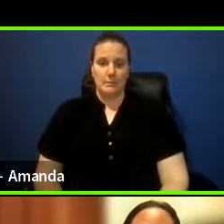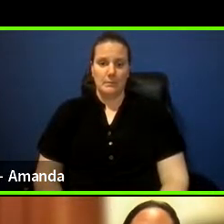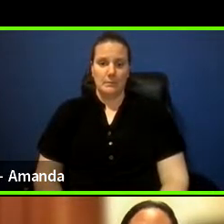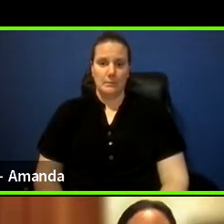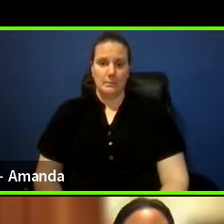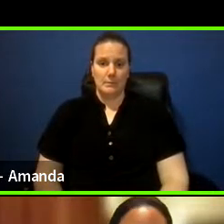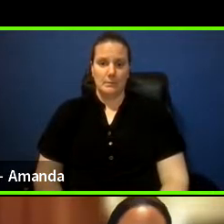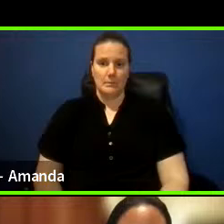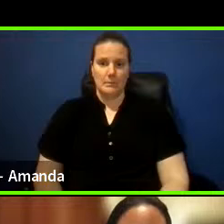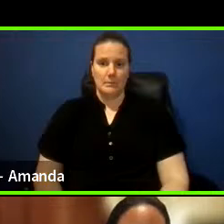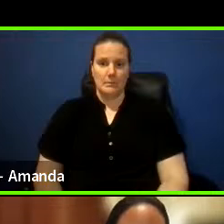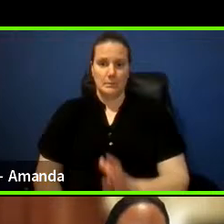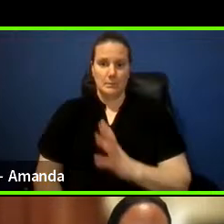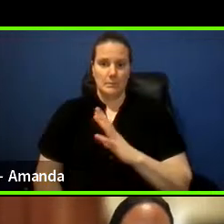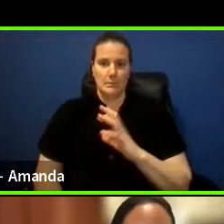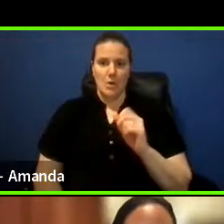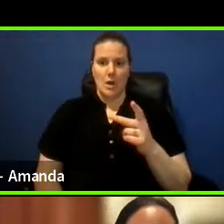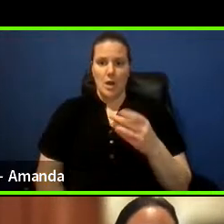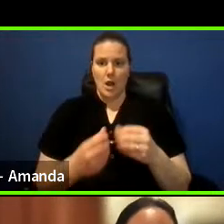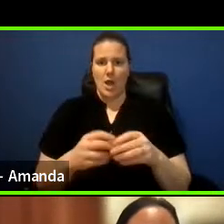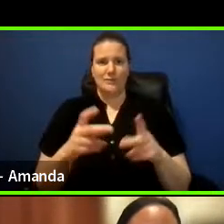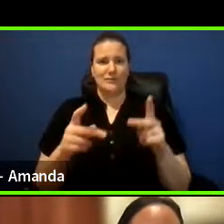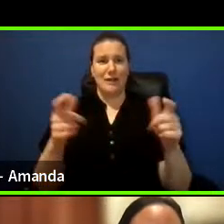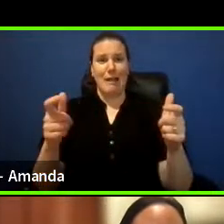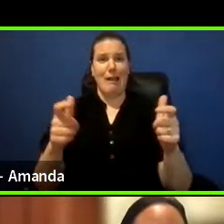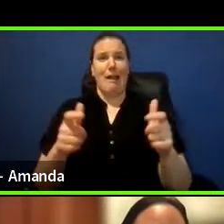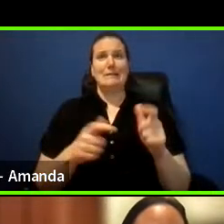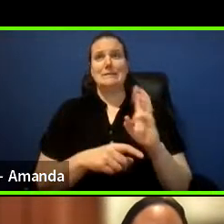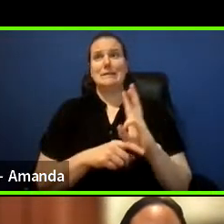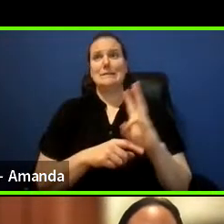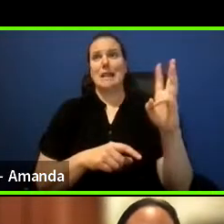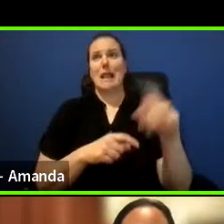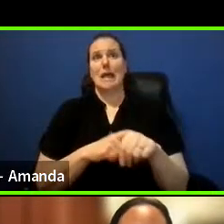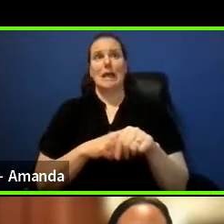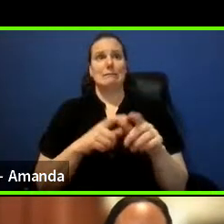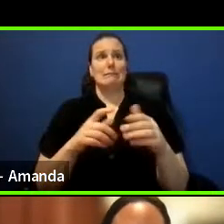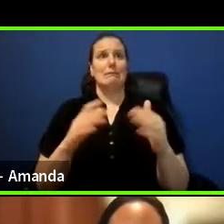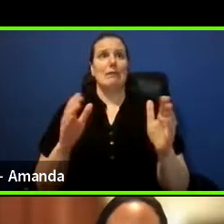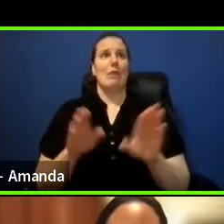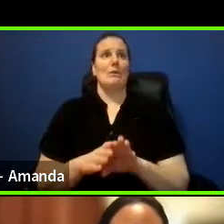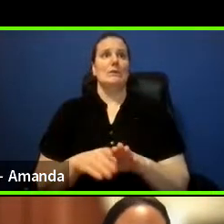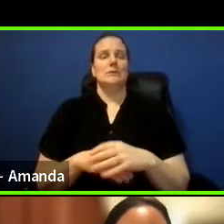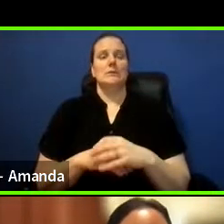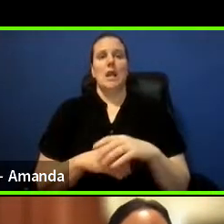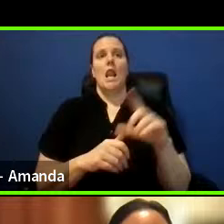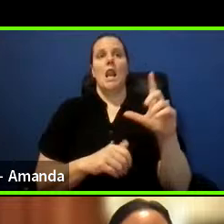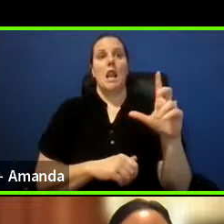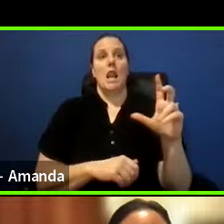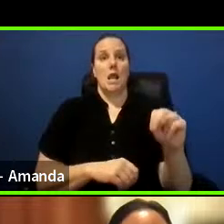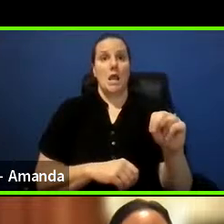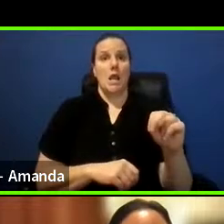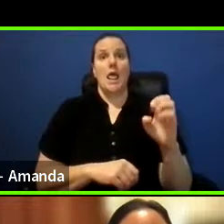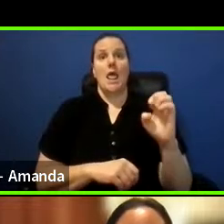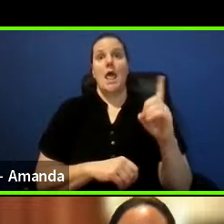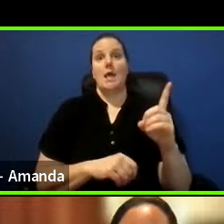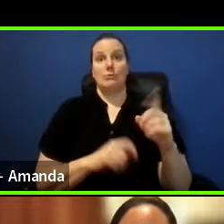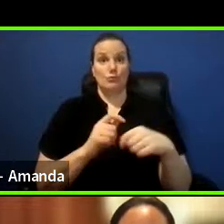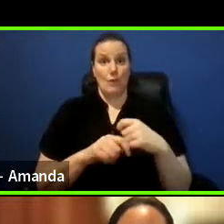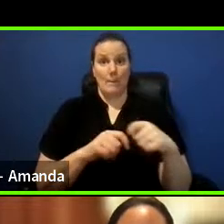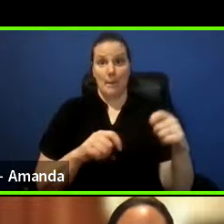Okay, it looks like we've lost a few folks as we get closer to that 6 o'clock timeline. So Lynn and Ed, do you want to wrap us